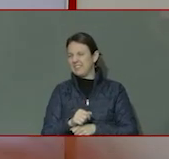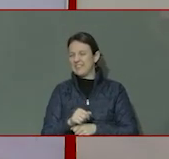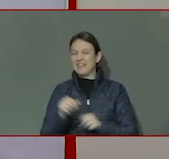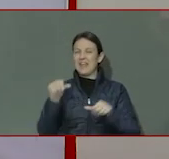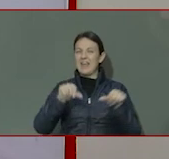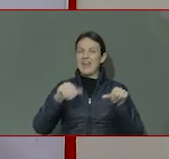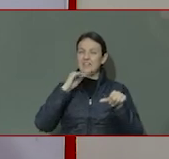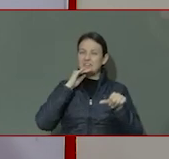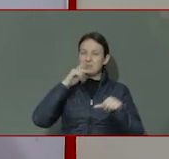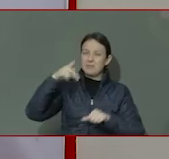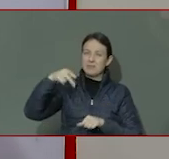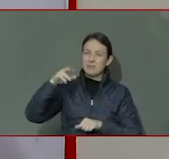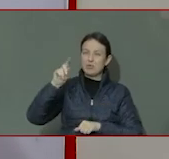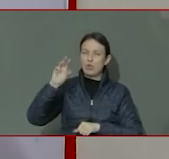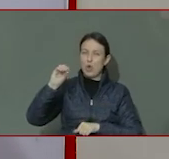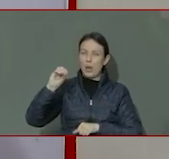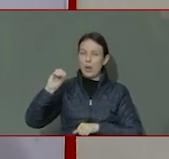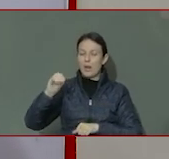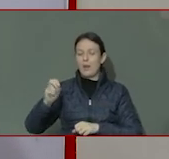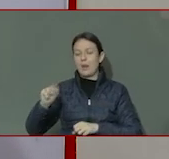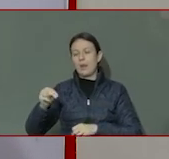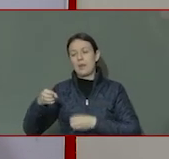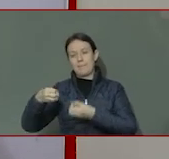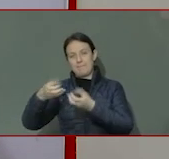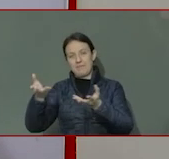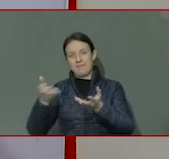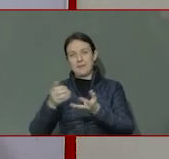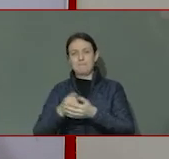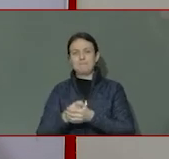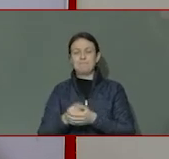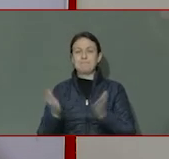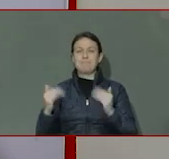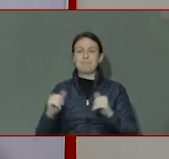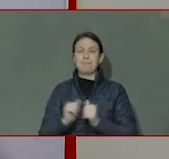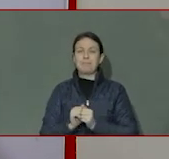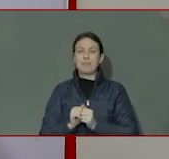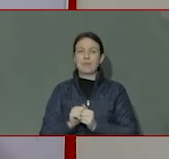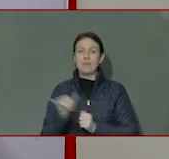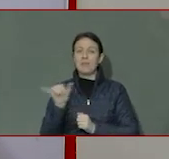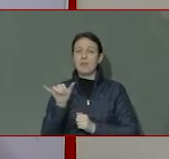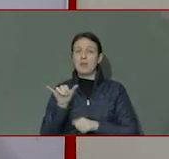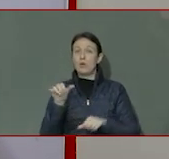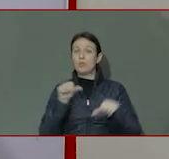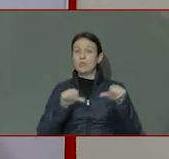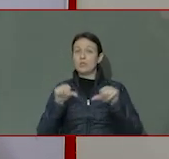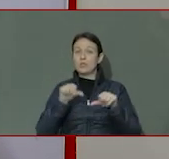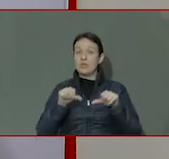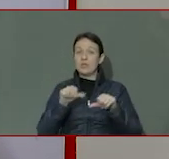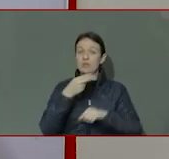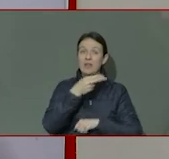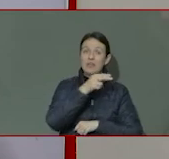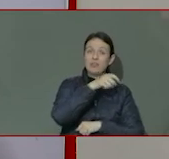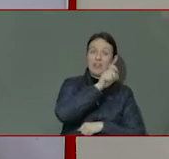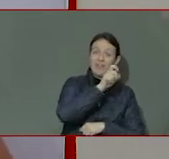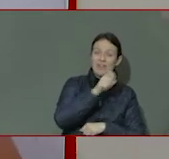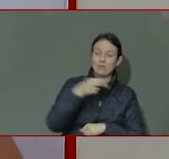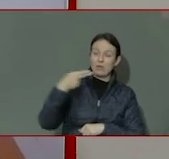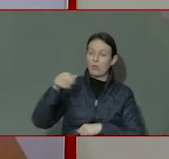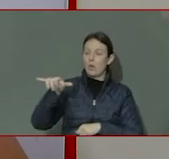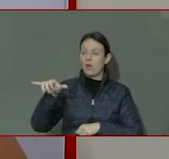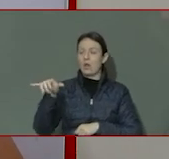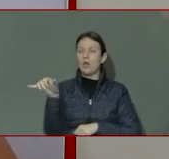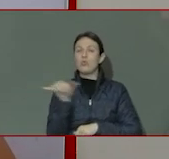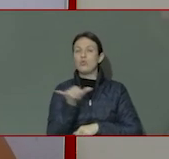proton donor. And then they ask, which acid, HX or HY,